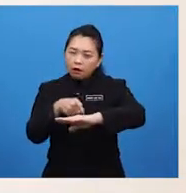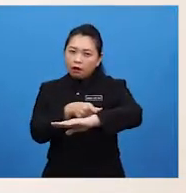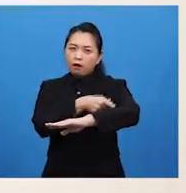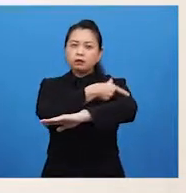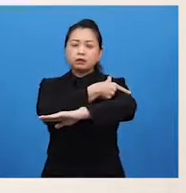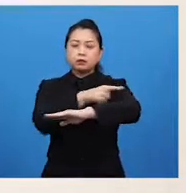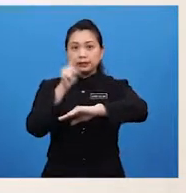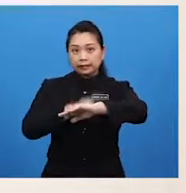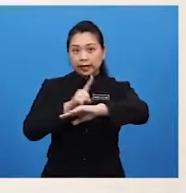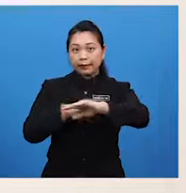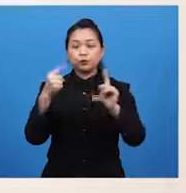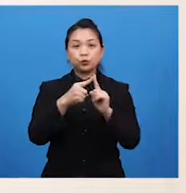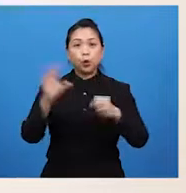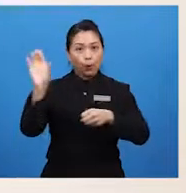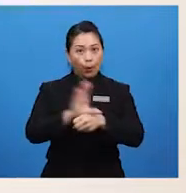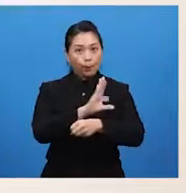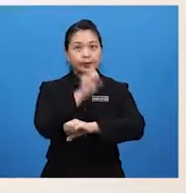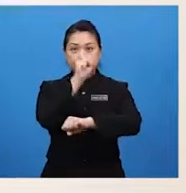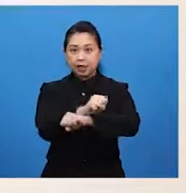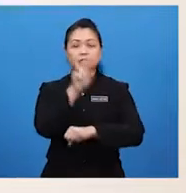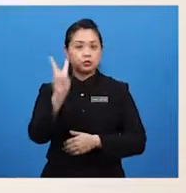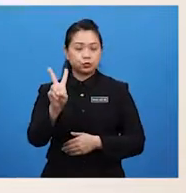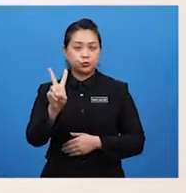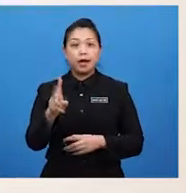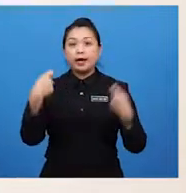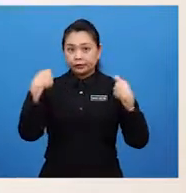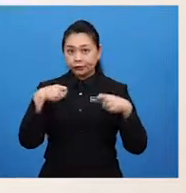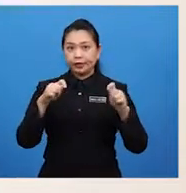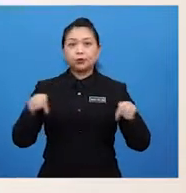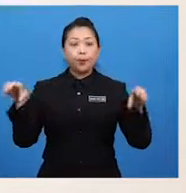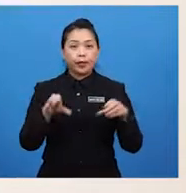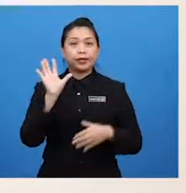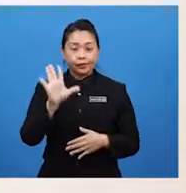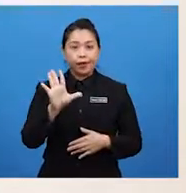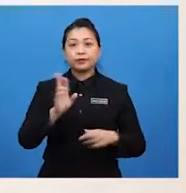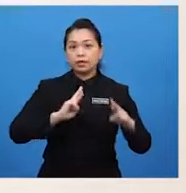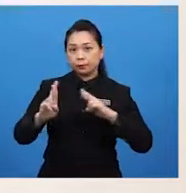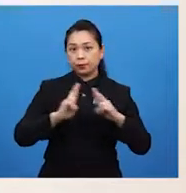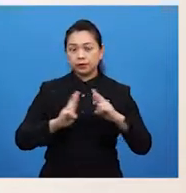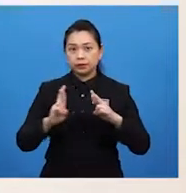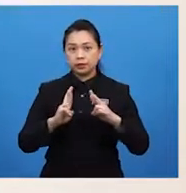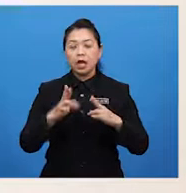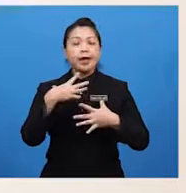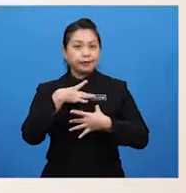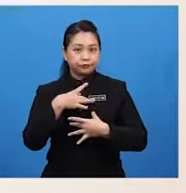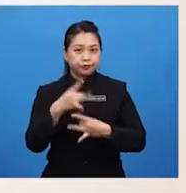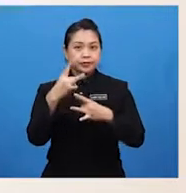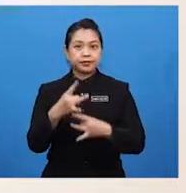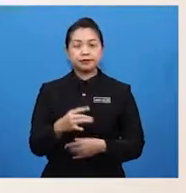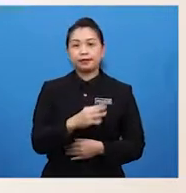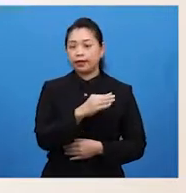to complete task two. Try to make your responses interesting